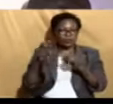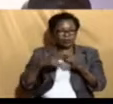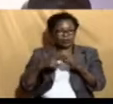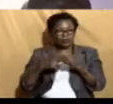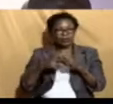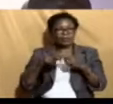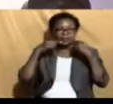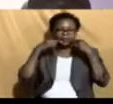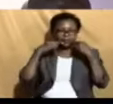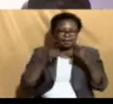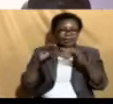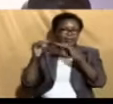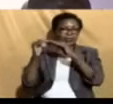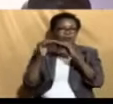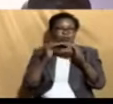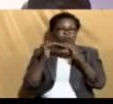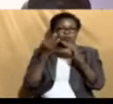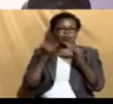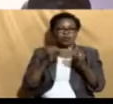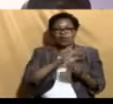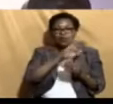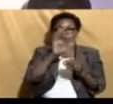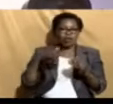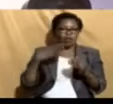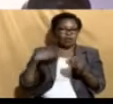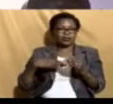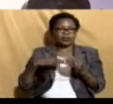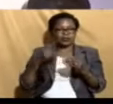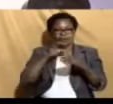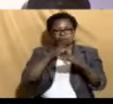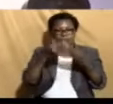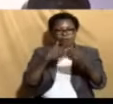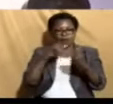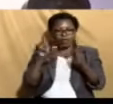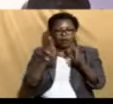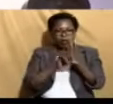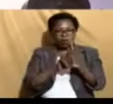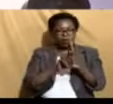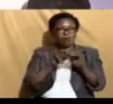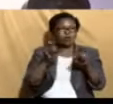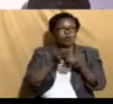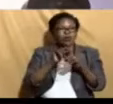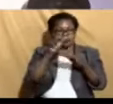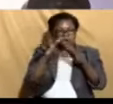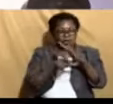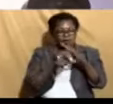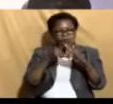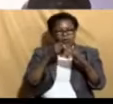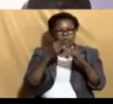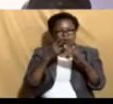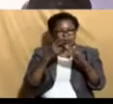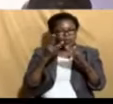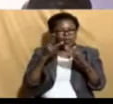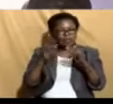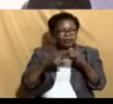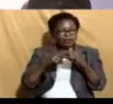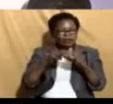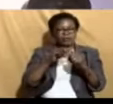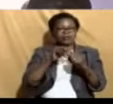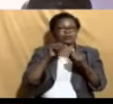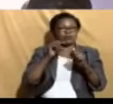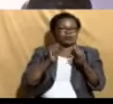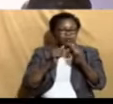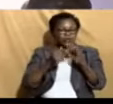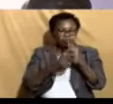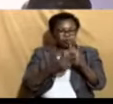that declare equality of every person before the law, and Article 37 that guarantees political rights for every person,